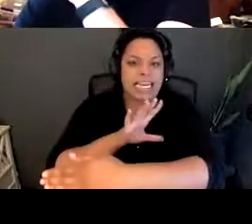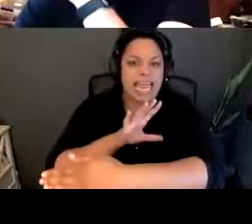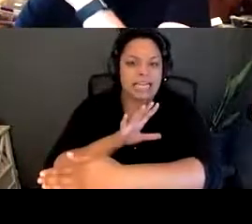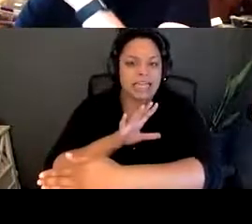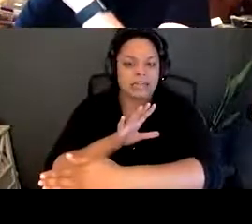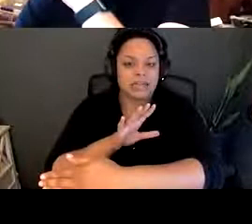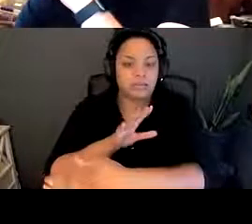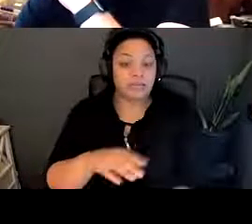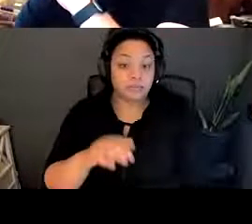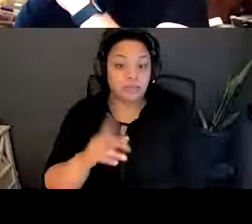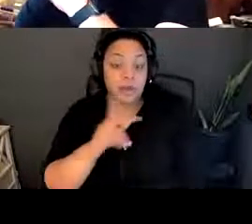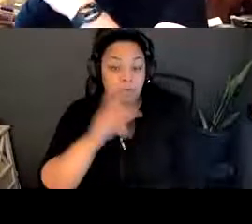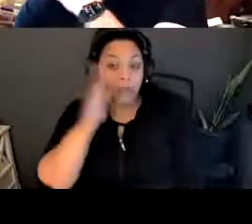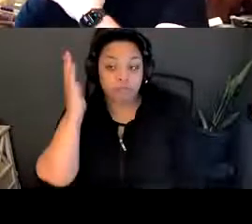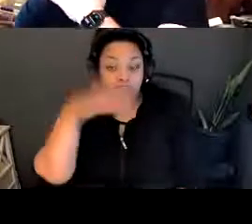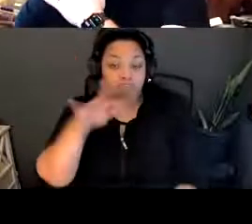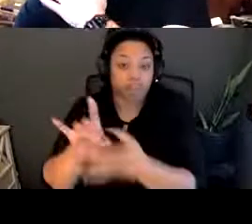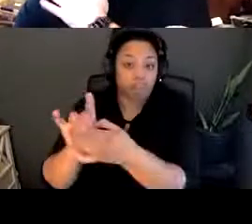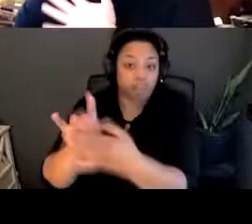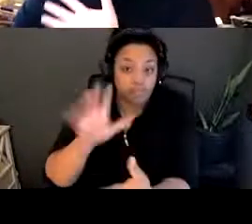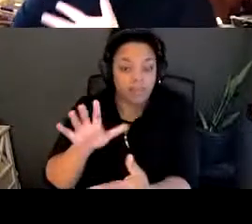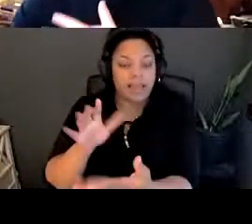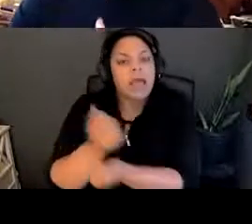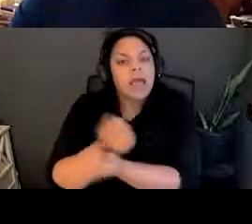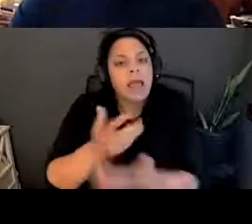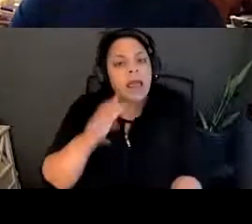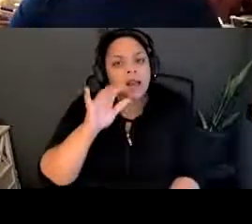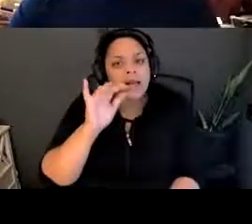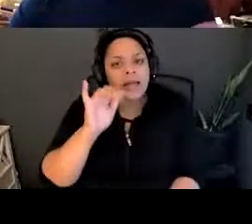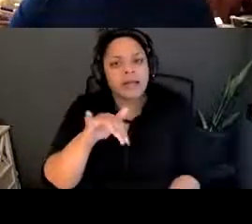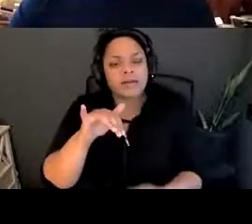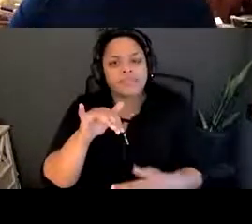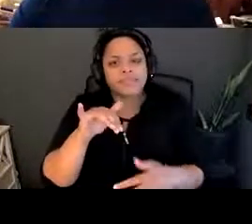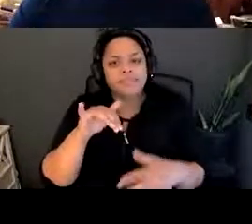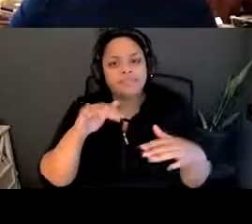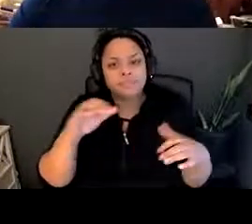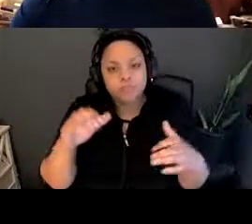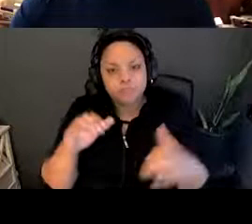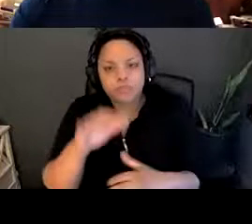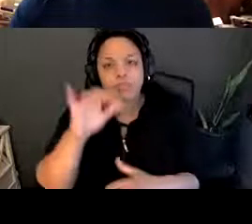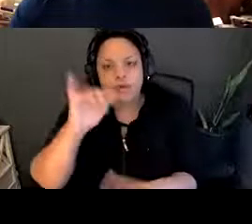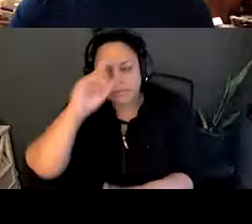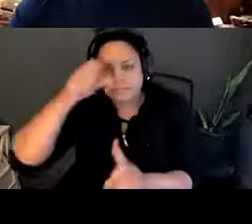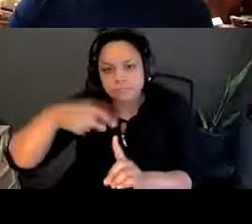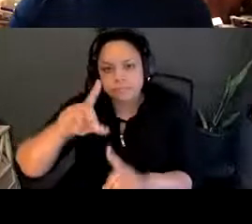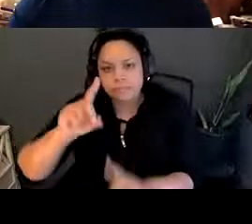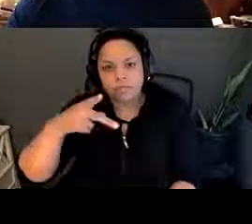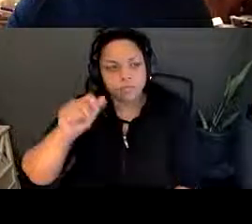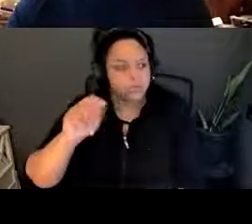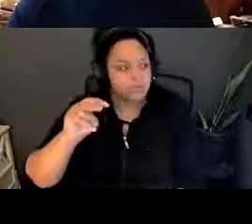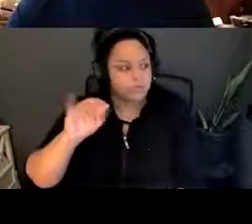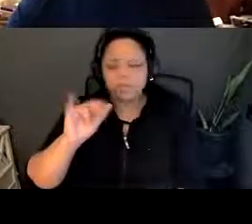which gambling does, because anything that activates and acts on dopaminergic receptors,